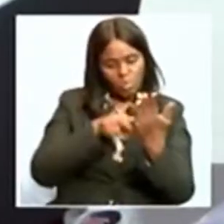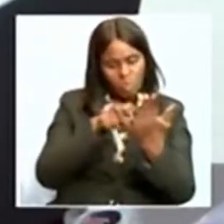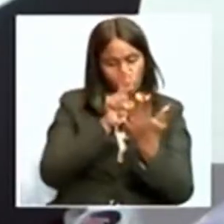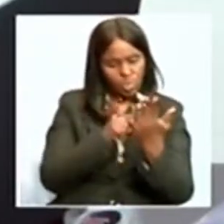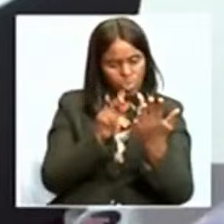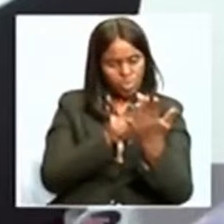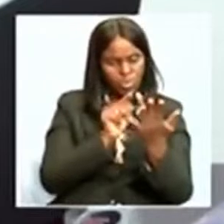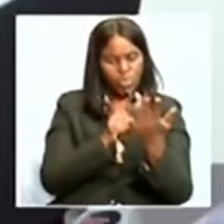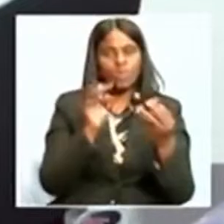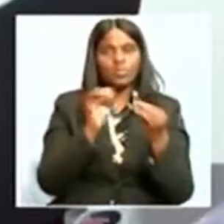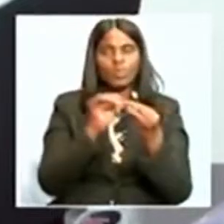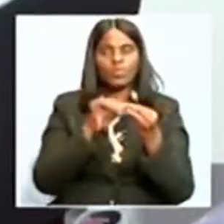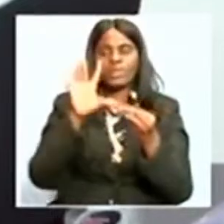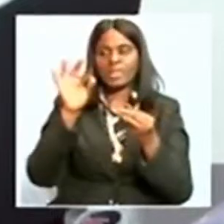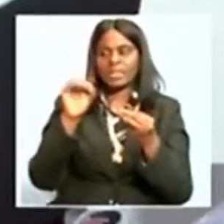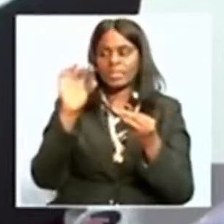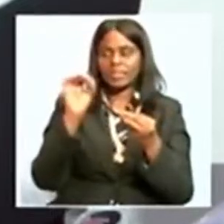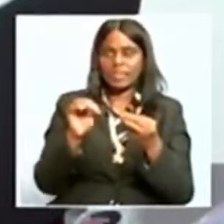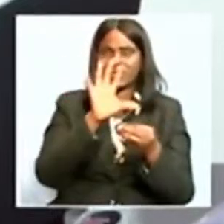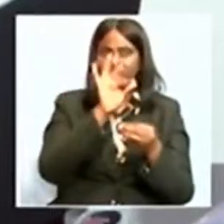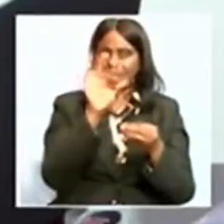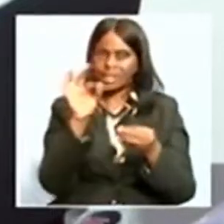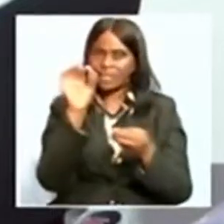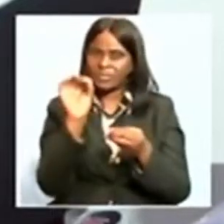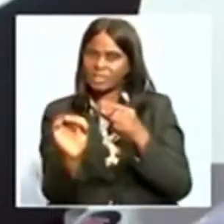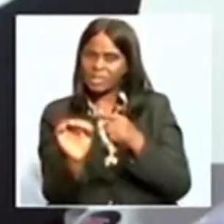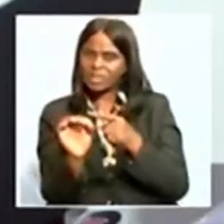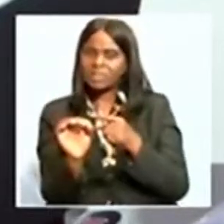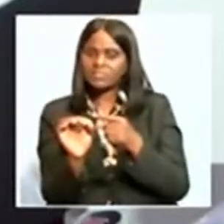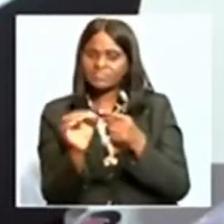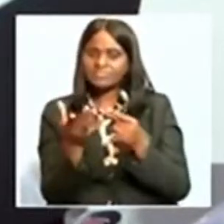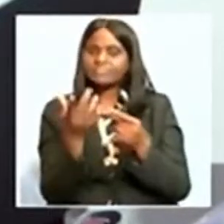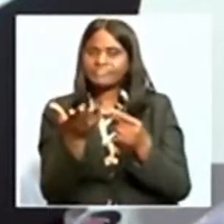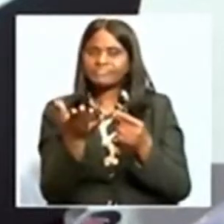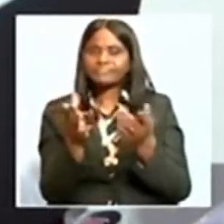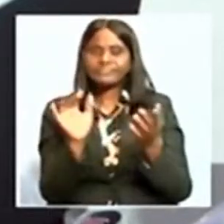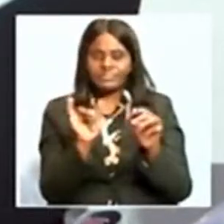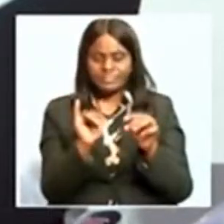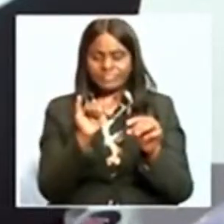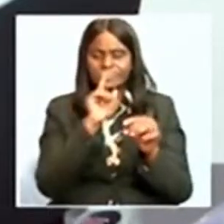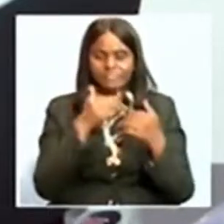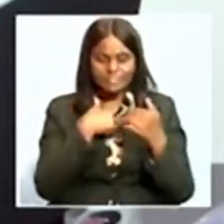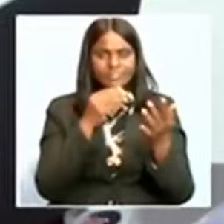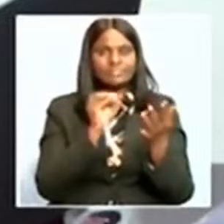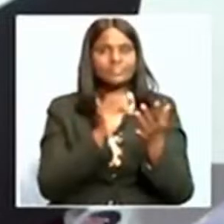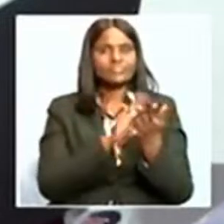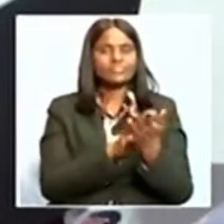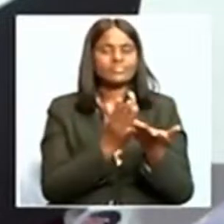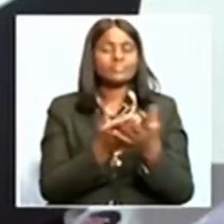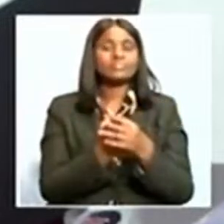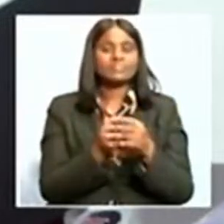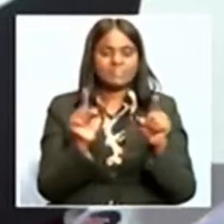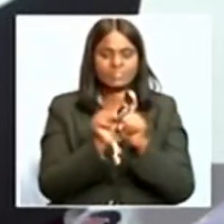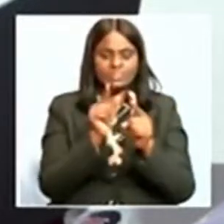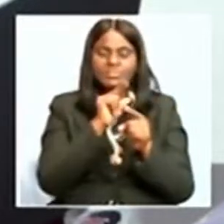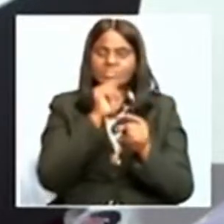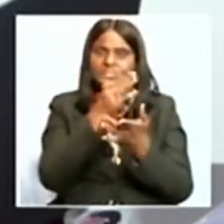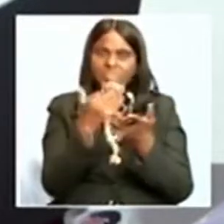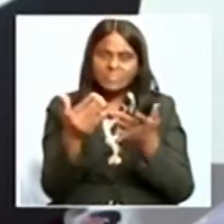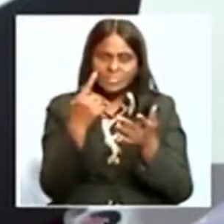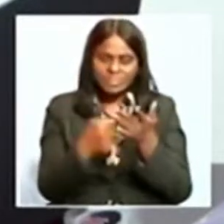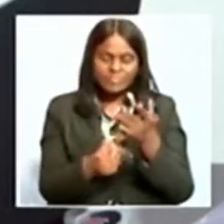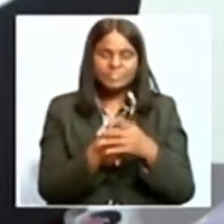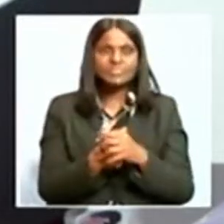of 90%, say 99% of our acts actually has this provision. So it is not something